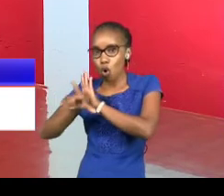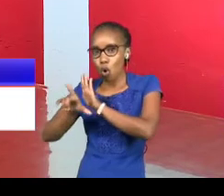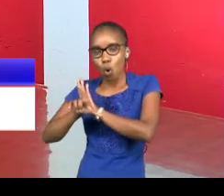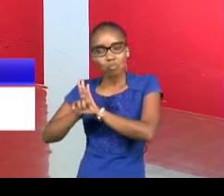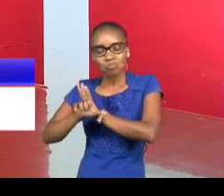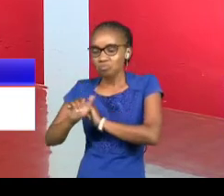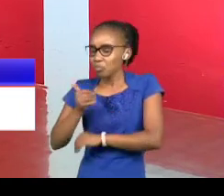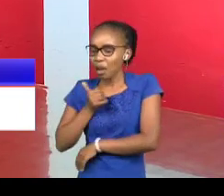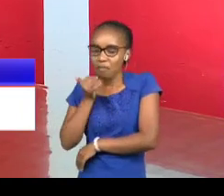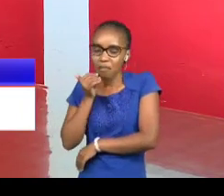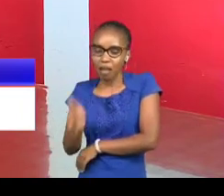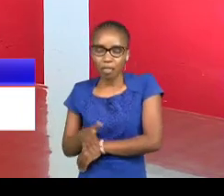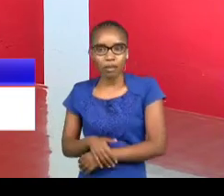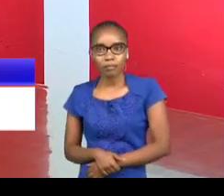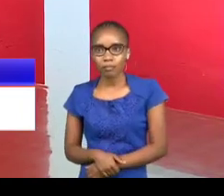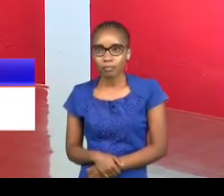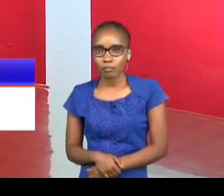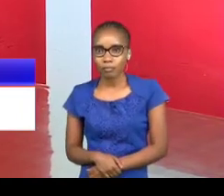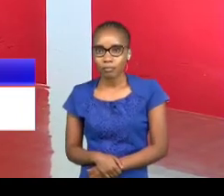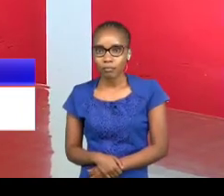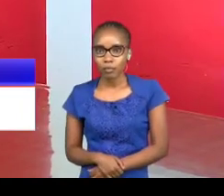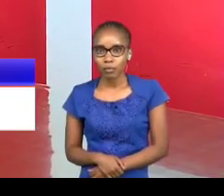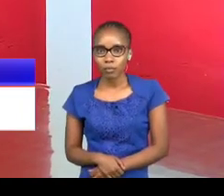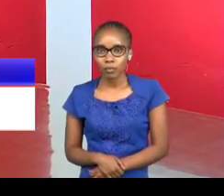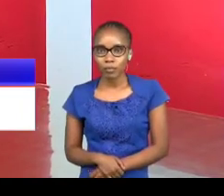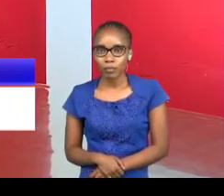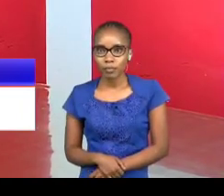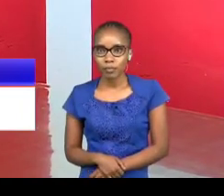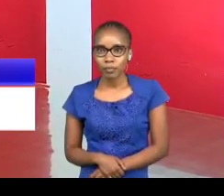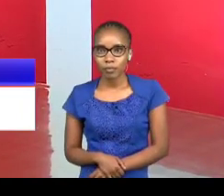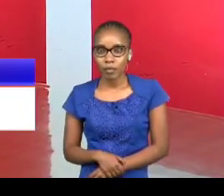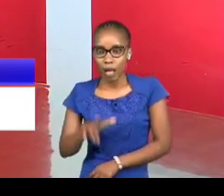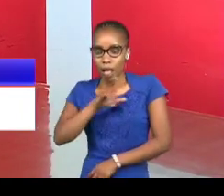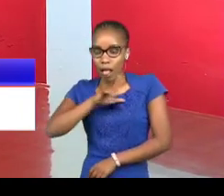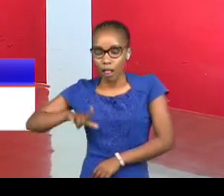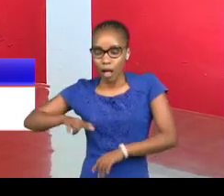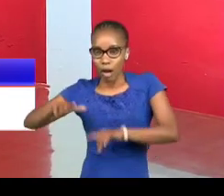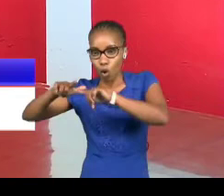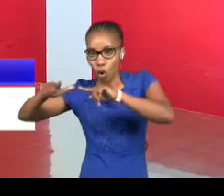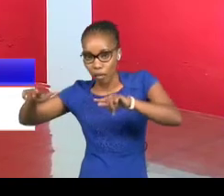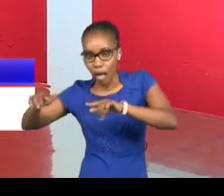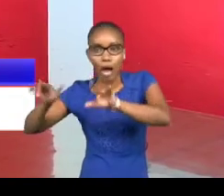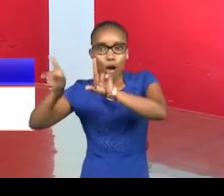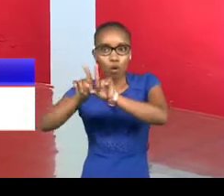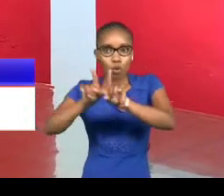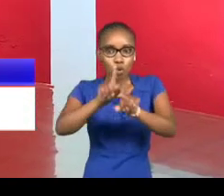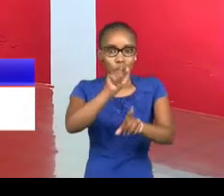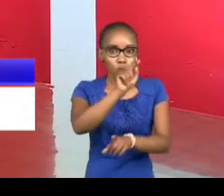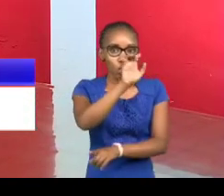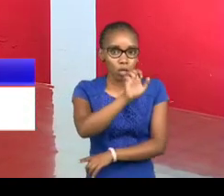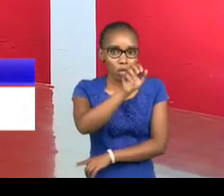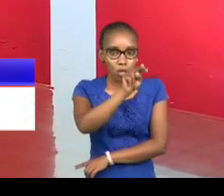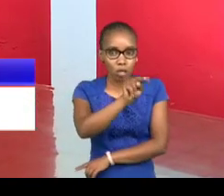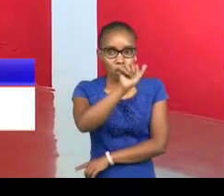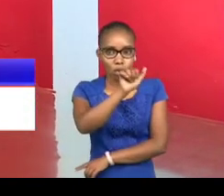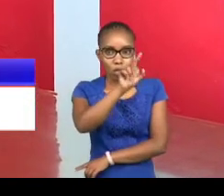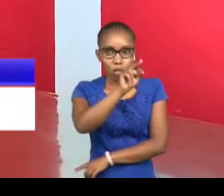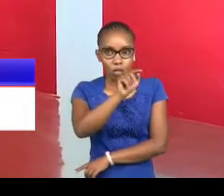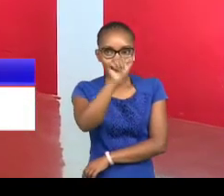so that you meet landlords and tenants, if I may say, taking